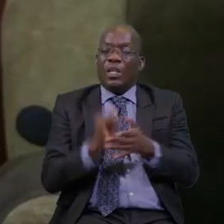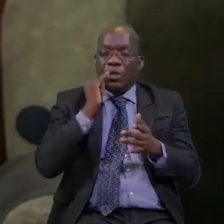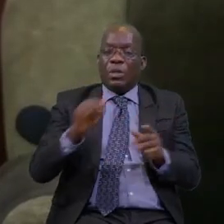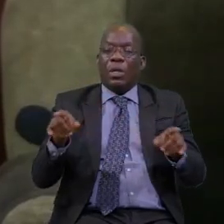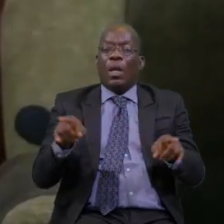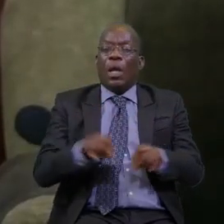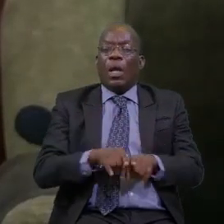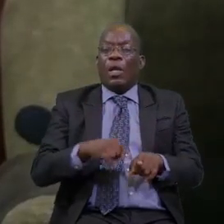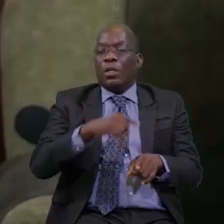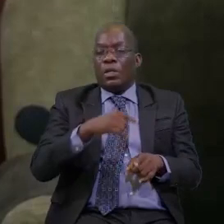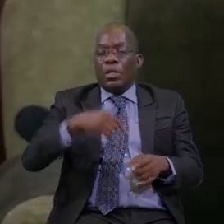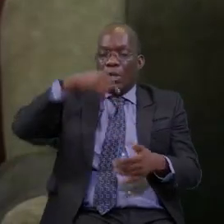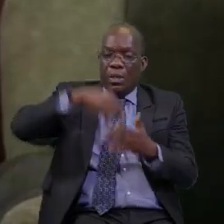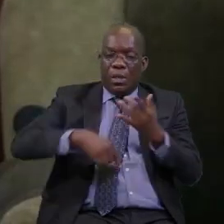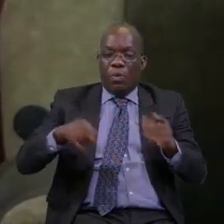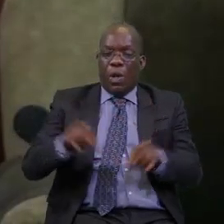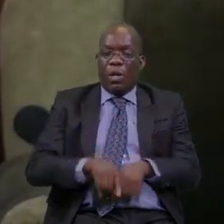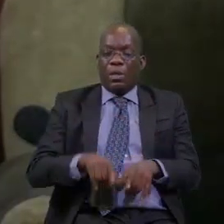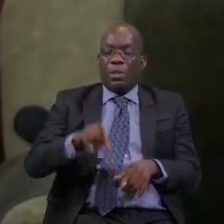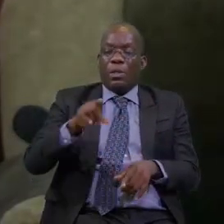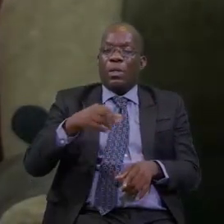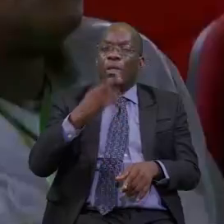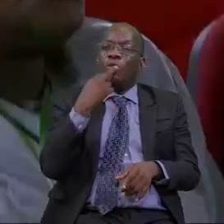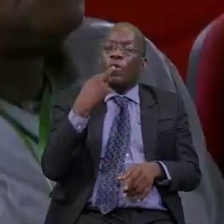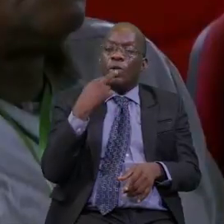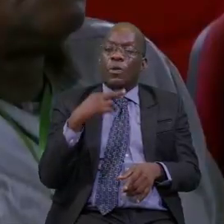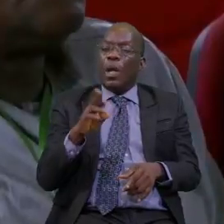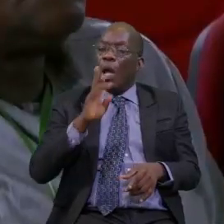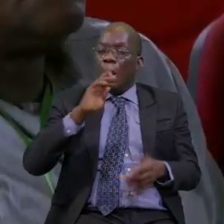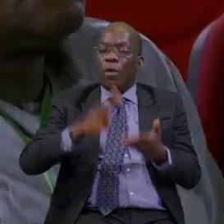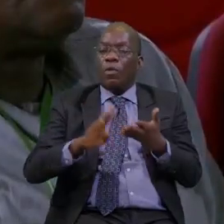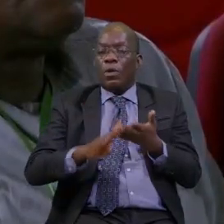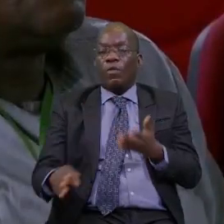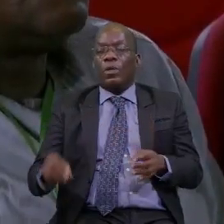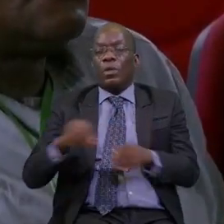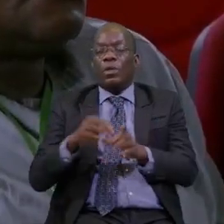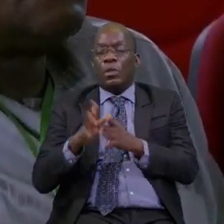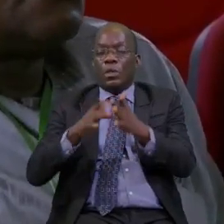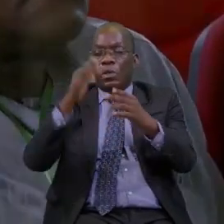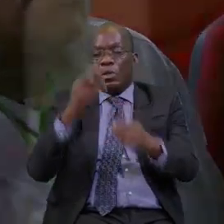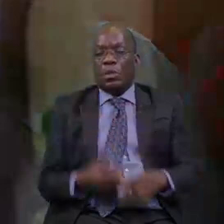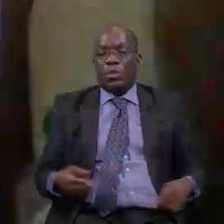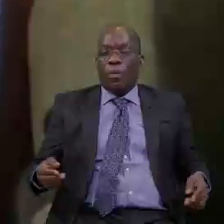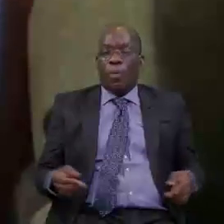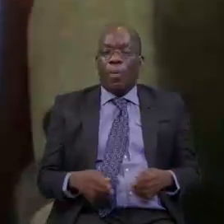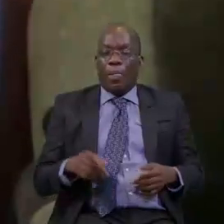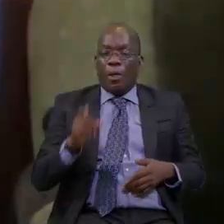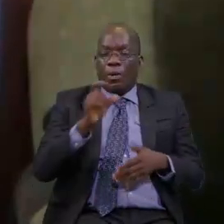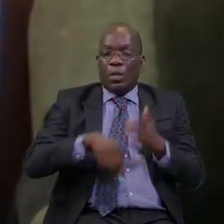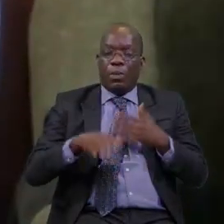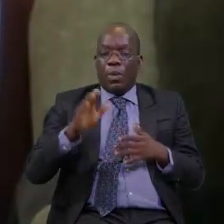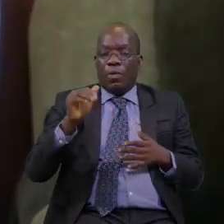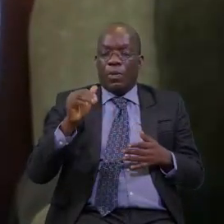is forgiven, and you are forgiven in Jesus' name. Amen. Chapter 15 is the